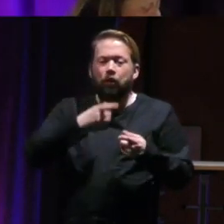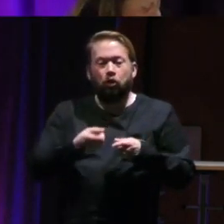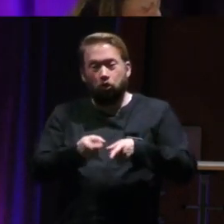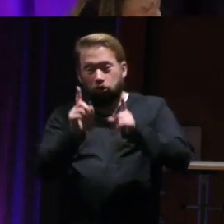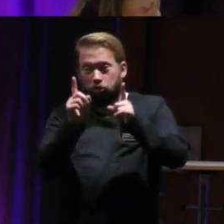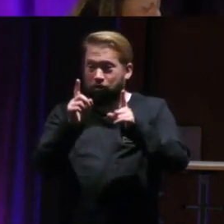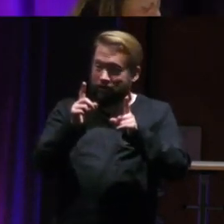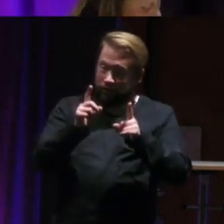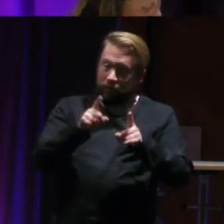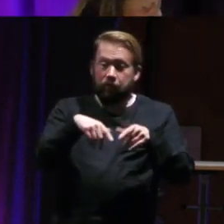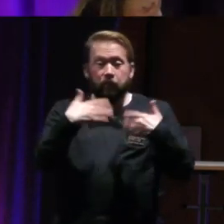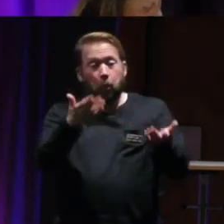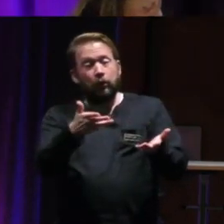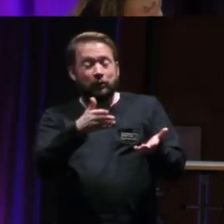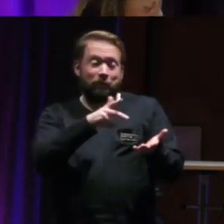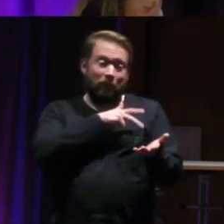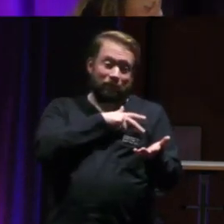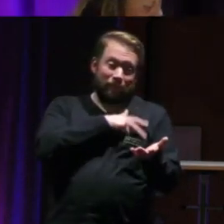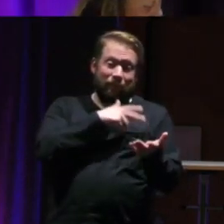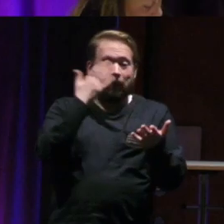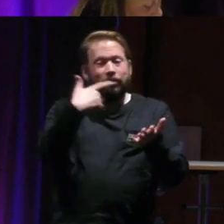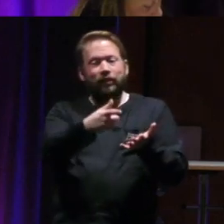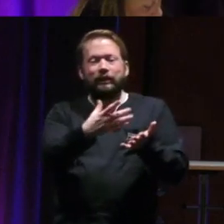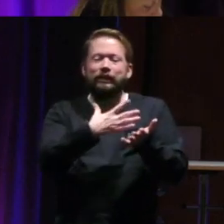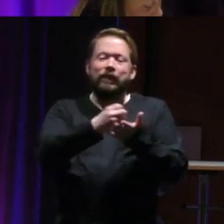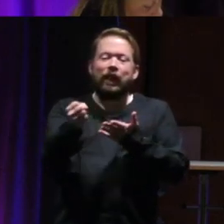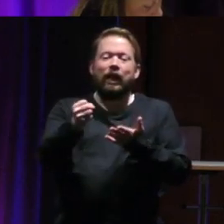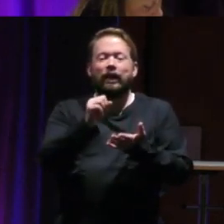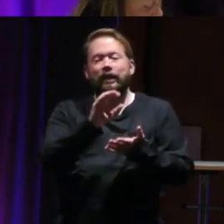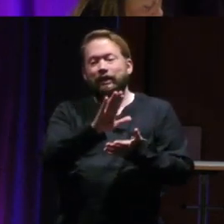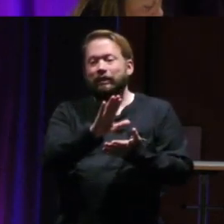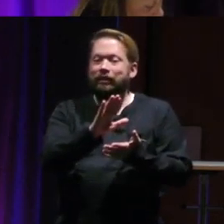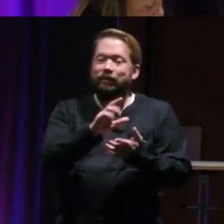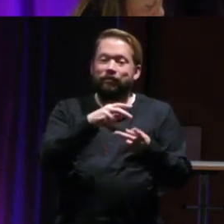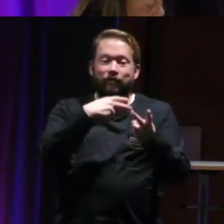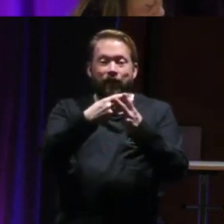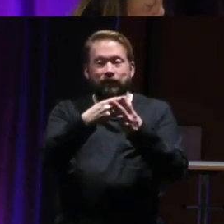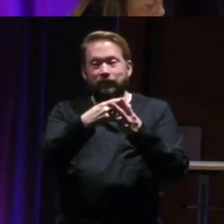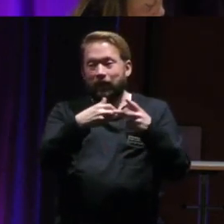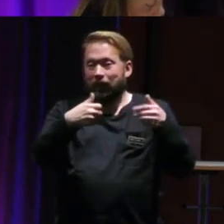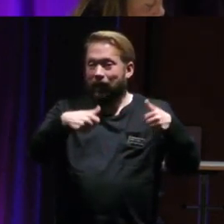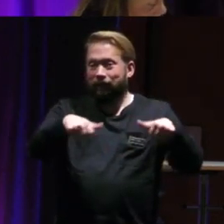But reaction happening, and